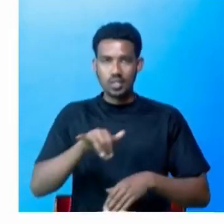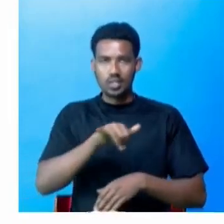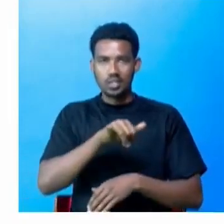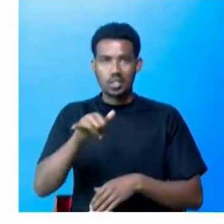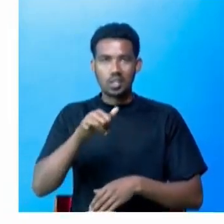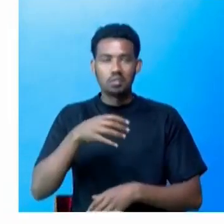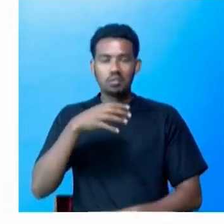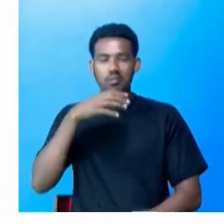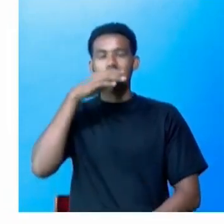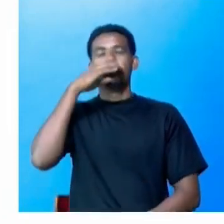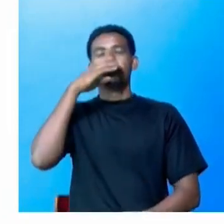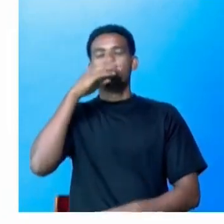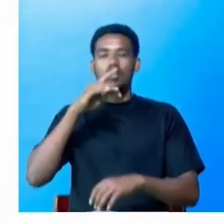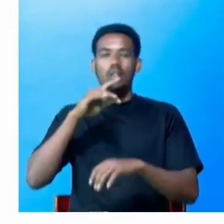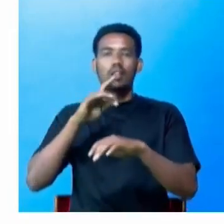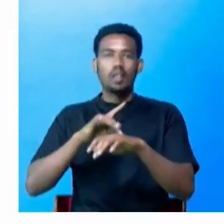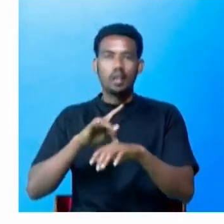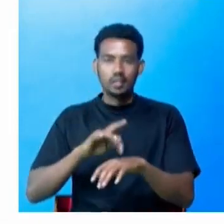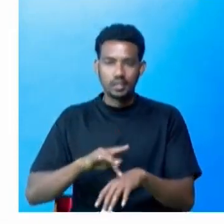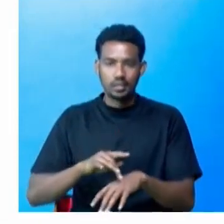or touch,